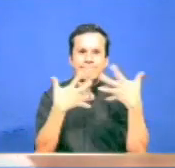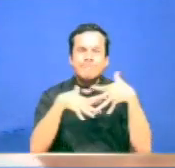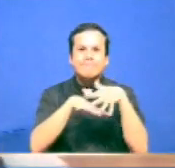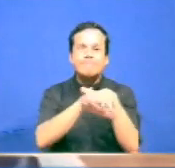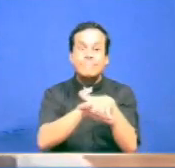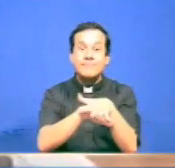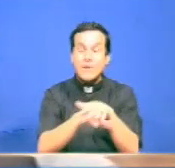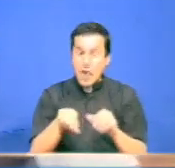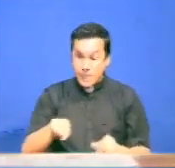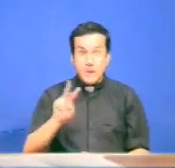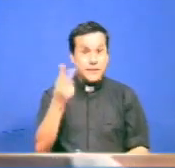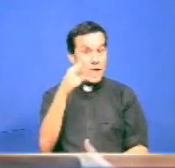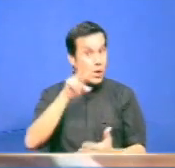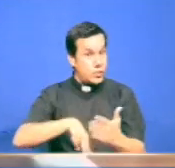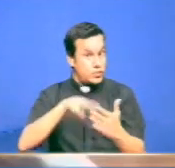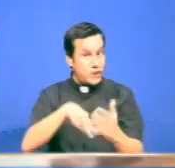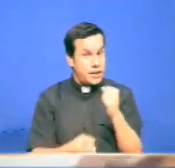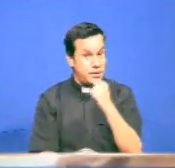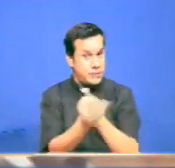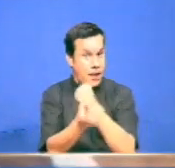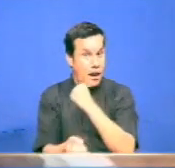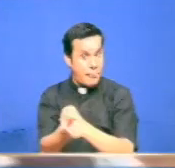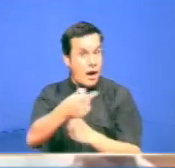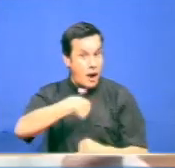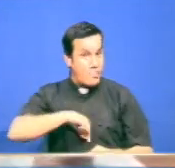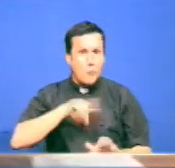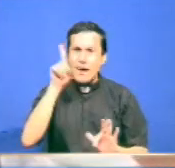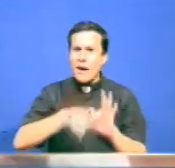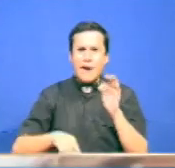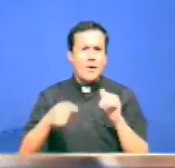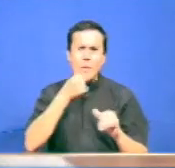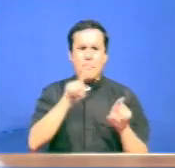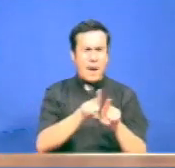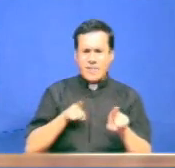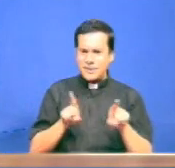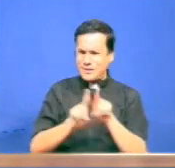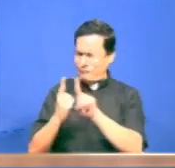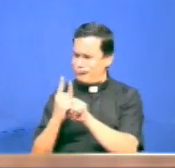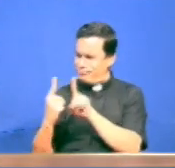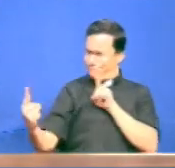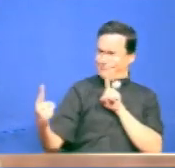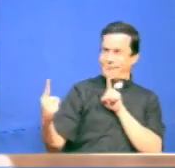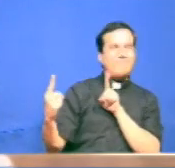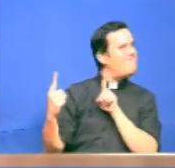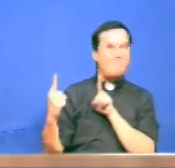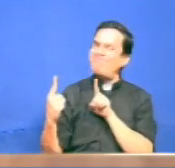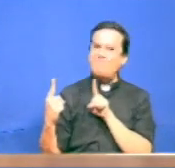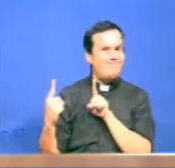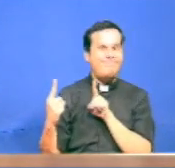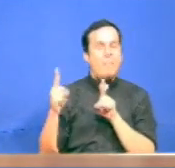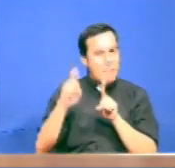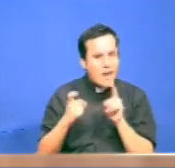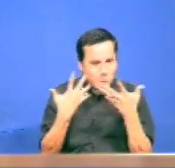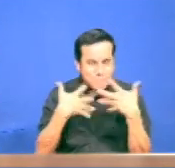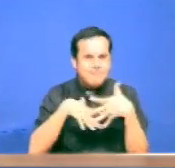we cannot in any way separate ourselves from our brothers. We are brothers and sisters. Our gospel reading, which